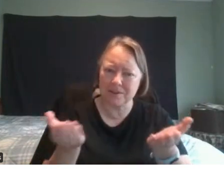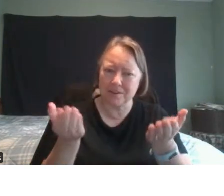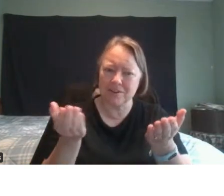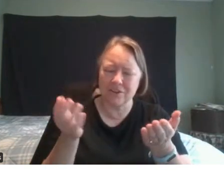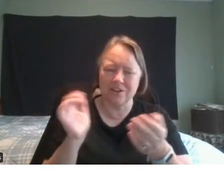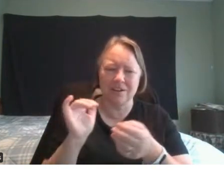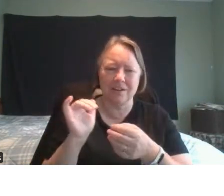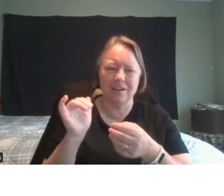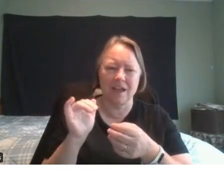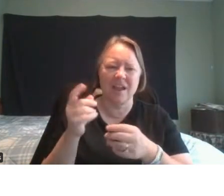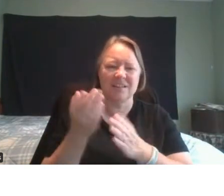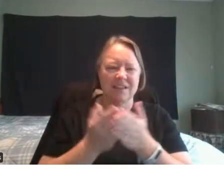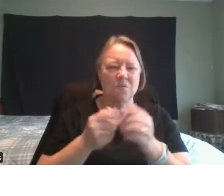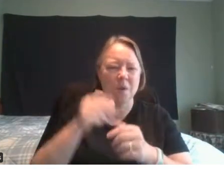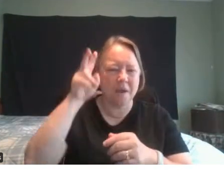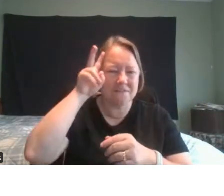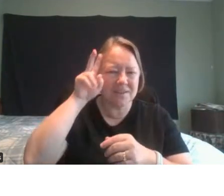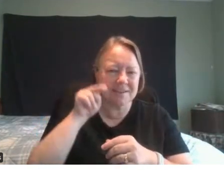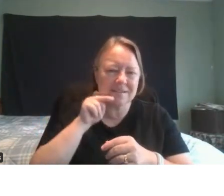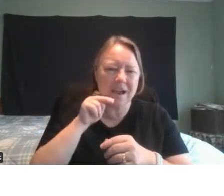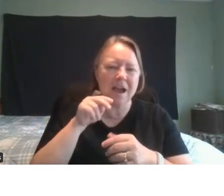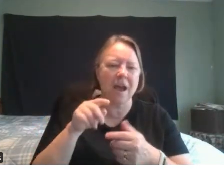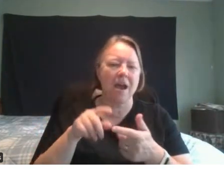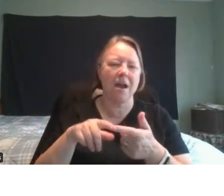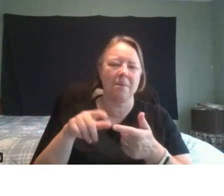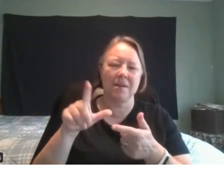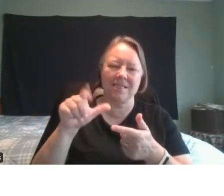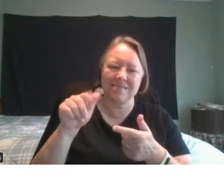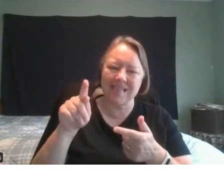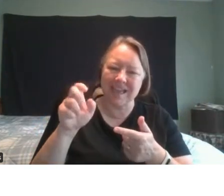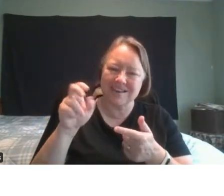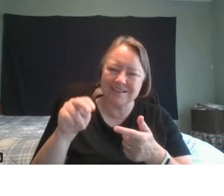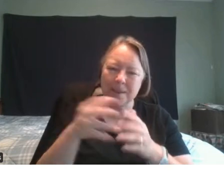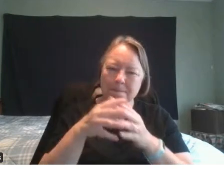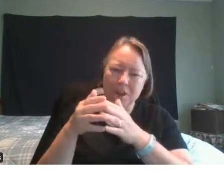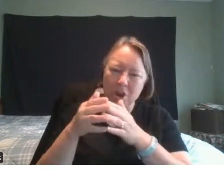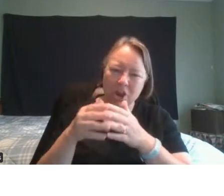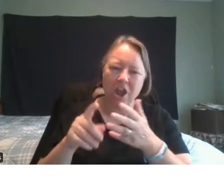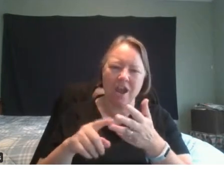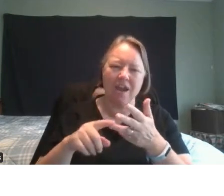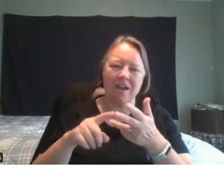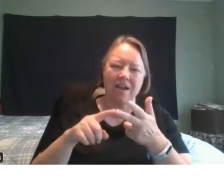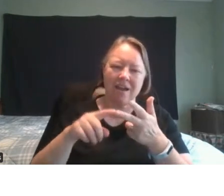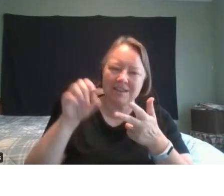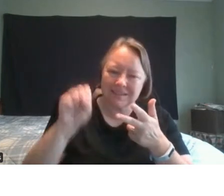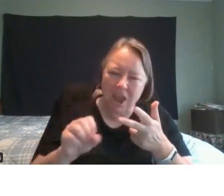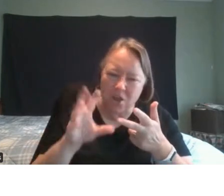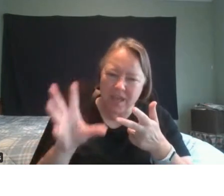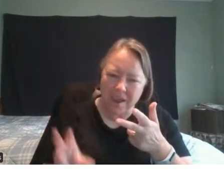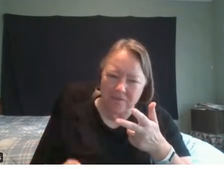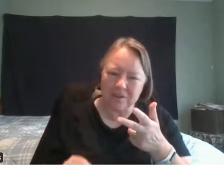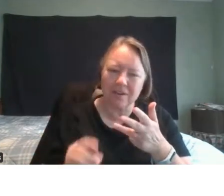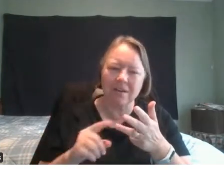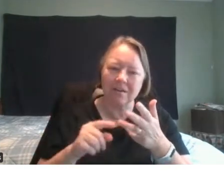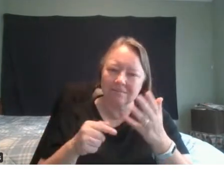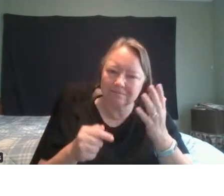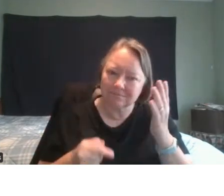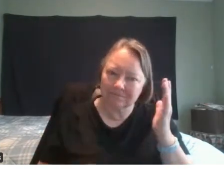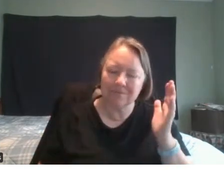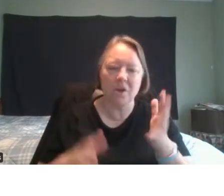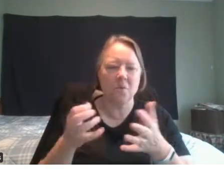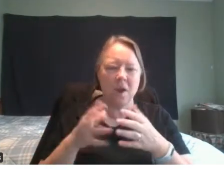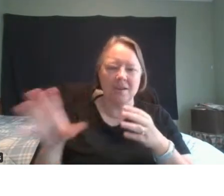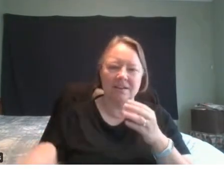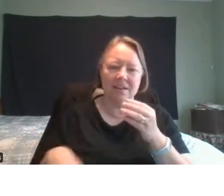from Vietnam, across Latin America, South Africa, and again, we're really wanting to expand